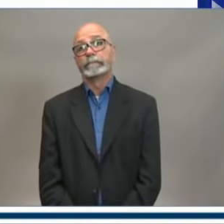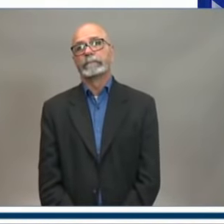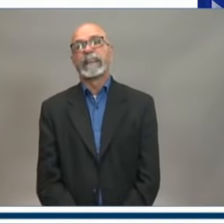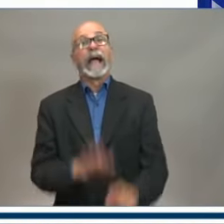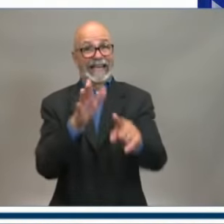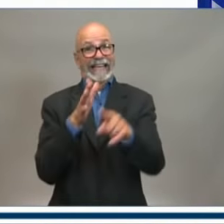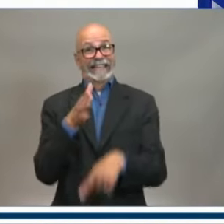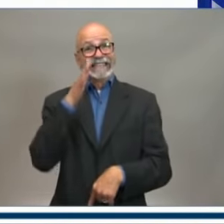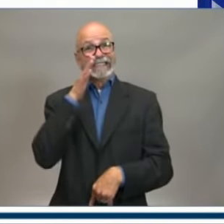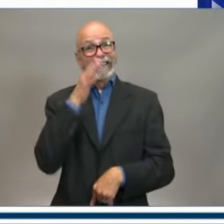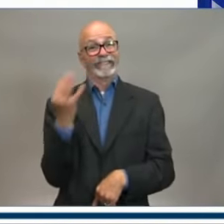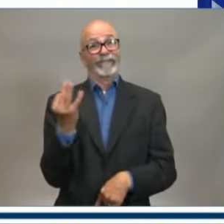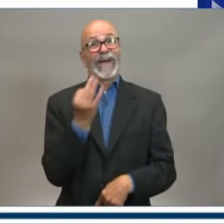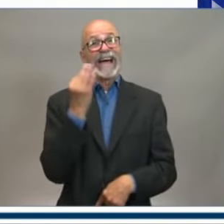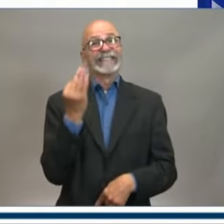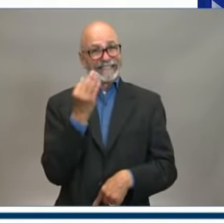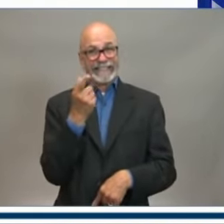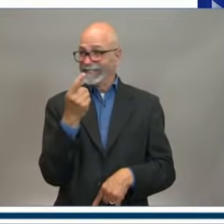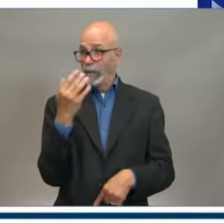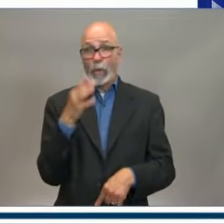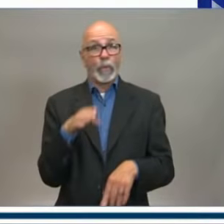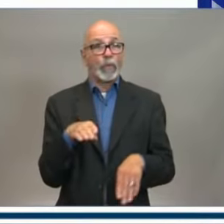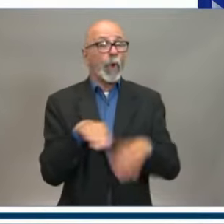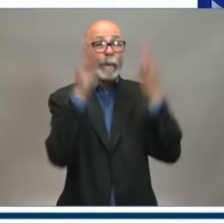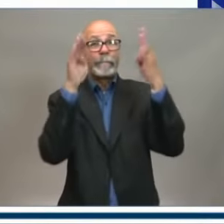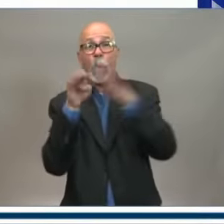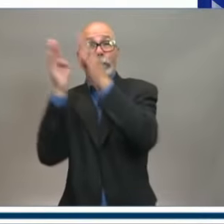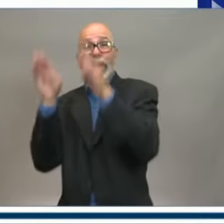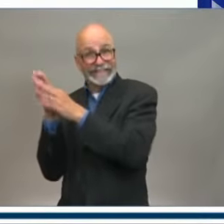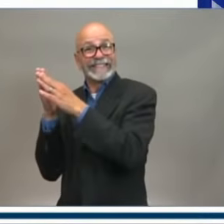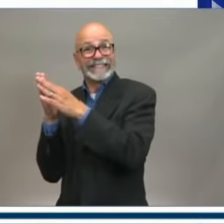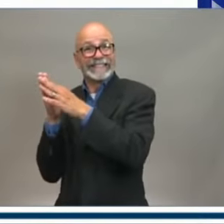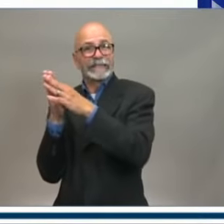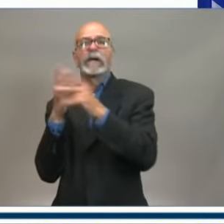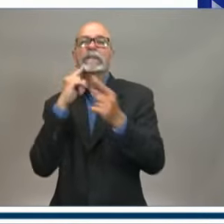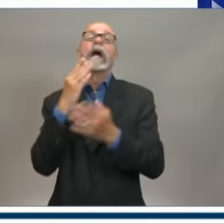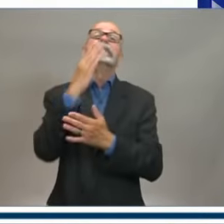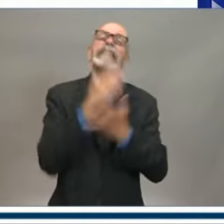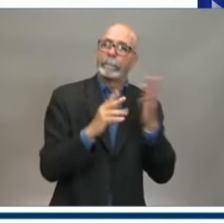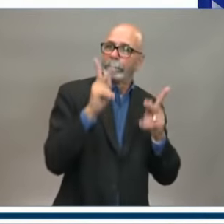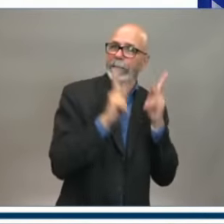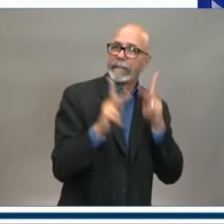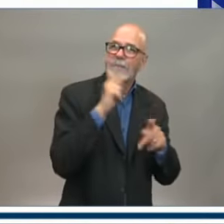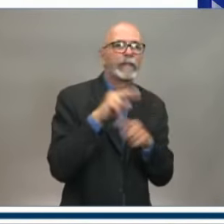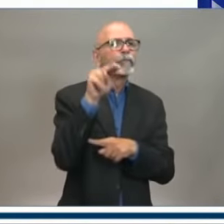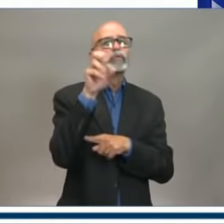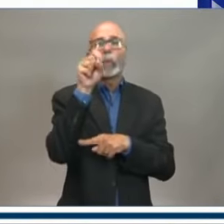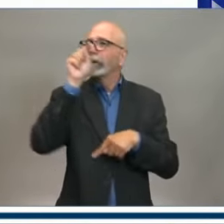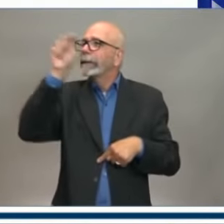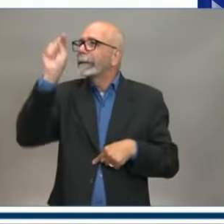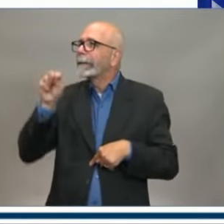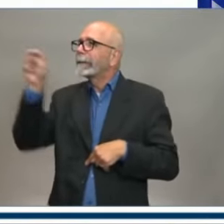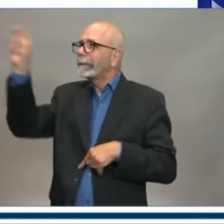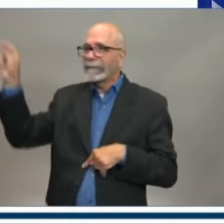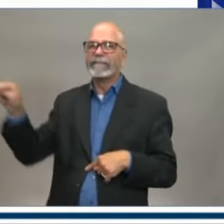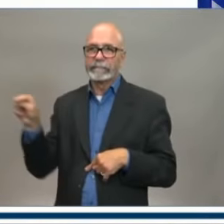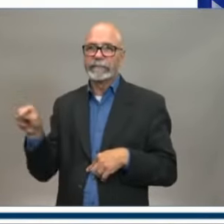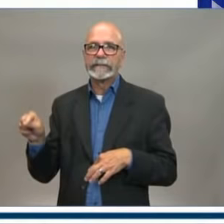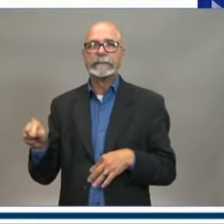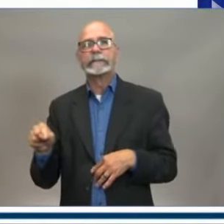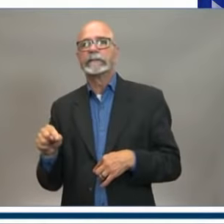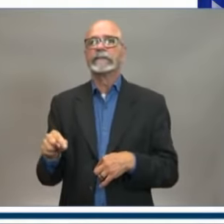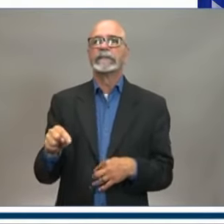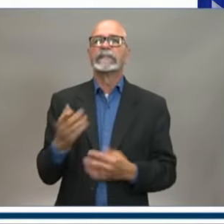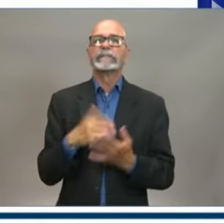weekend. I know in the past some Nova Scotians have tended not to follow